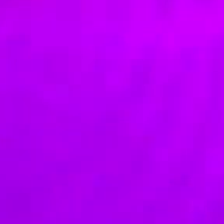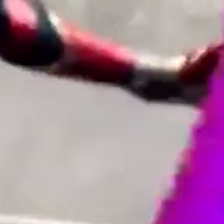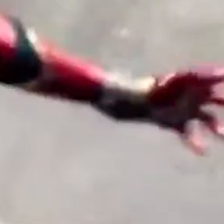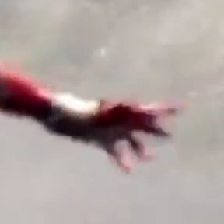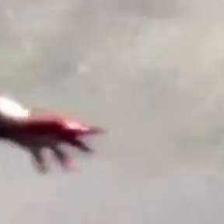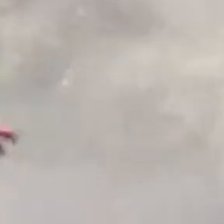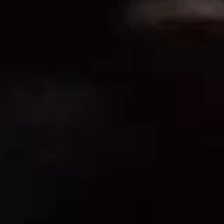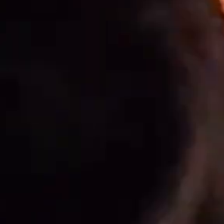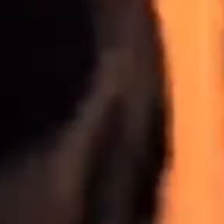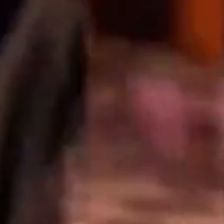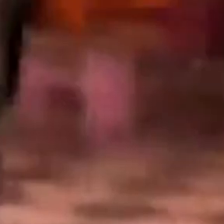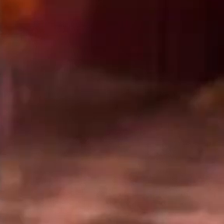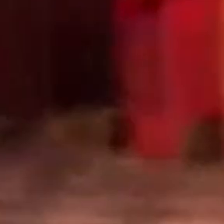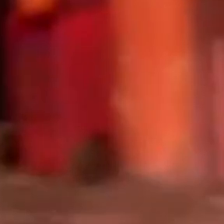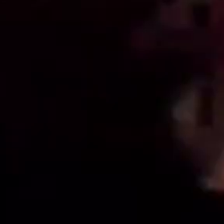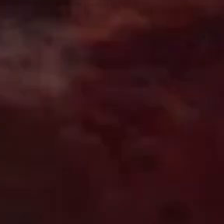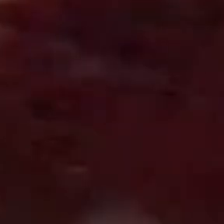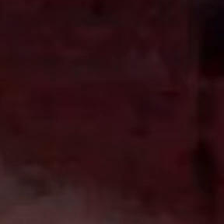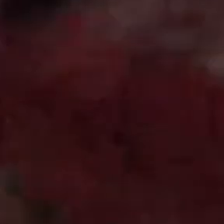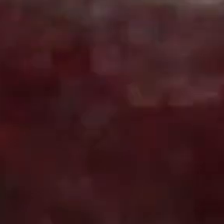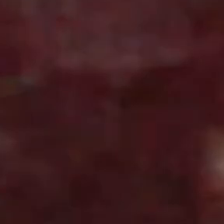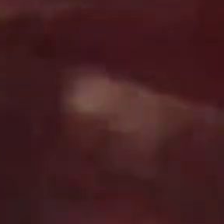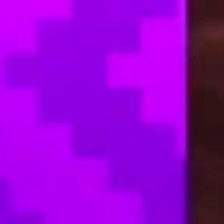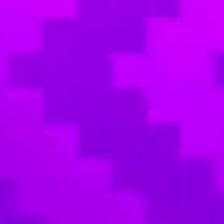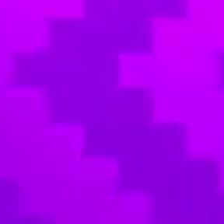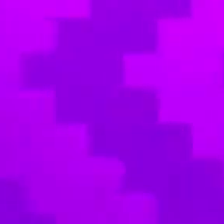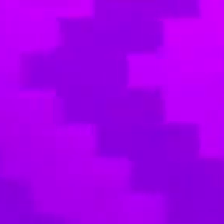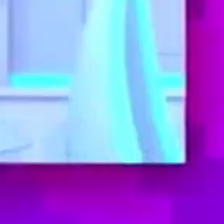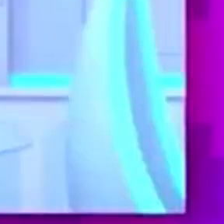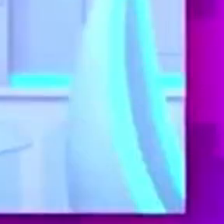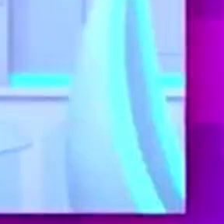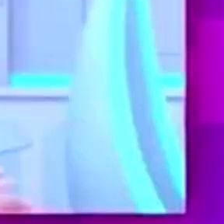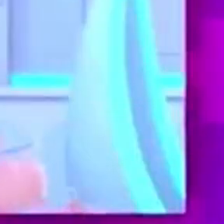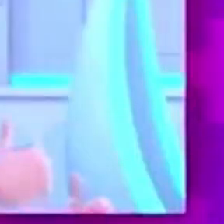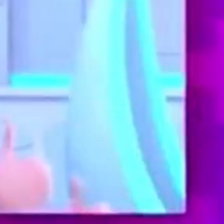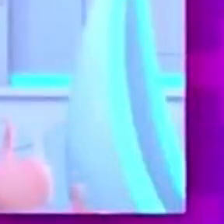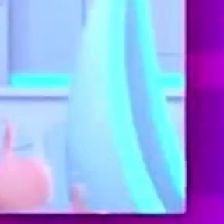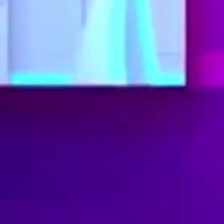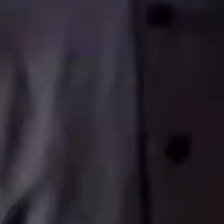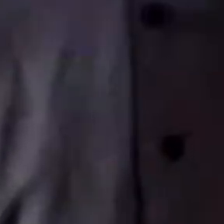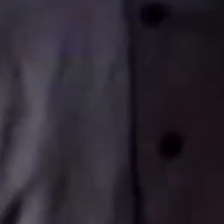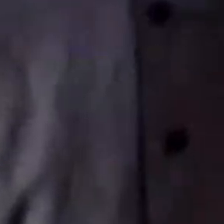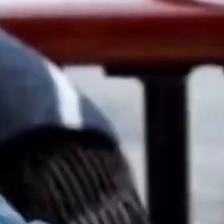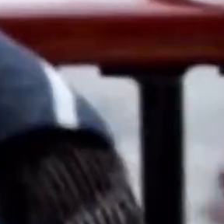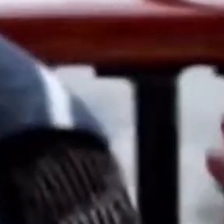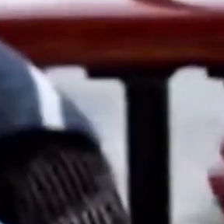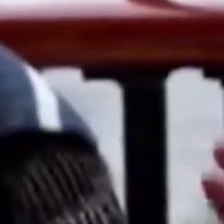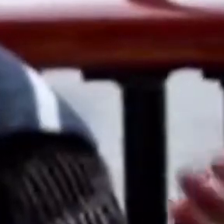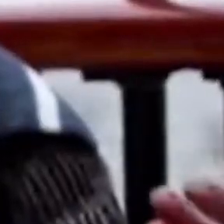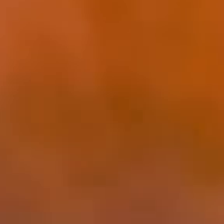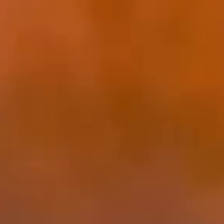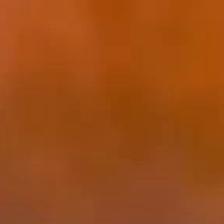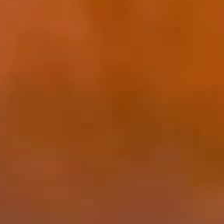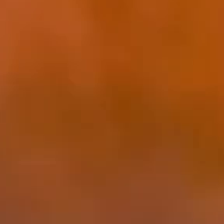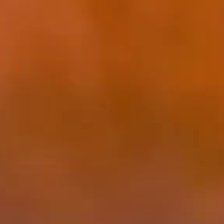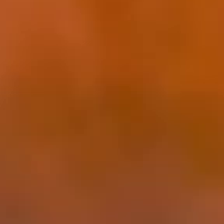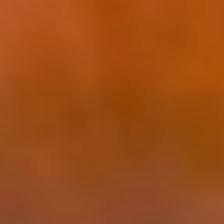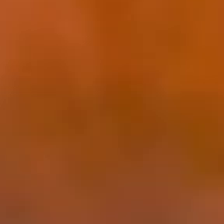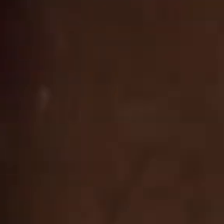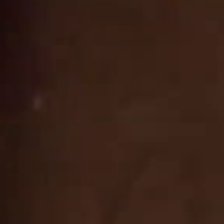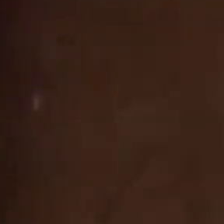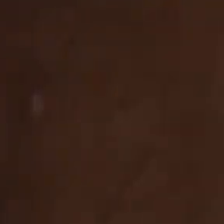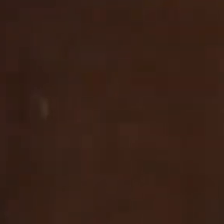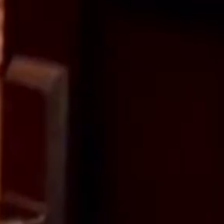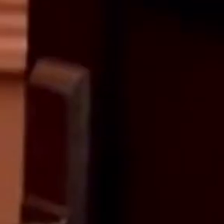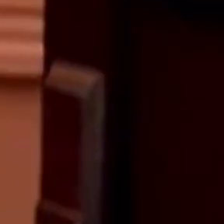Plus more movies. Plus more fun. Our fun is just beginning. To the future. We're gonna baby. Plus series